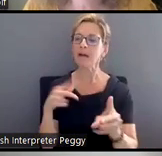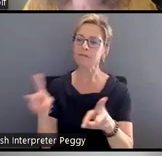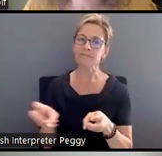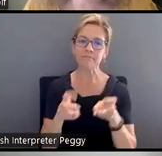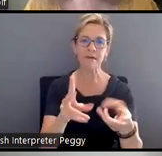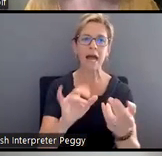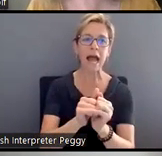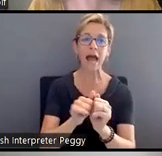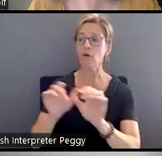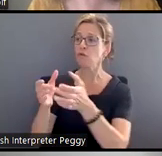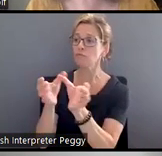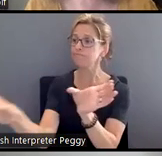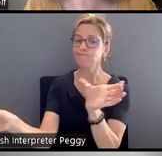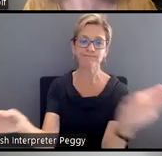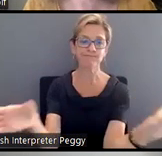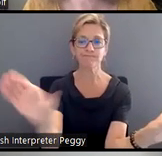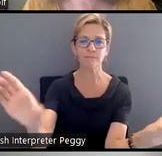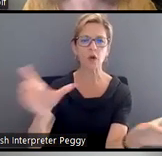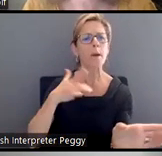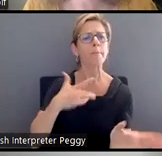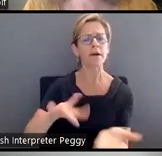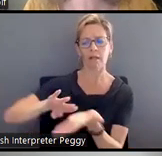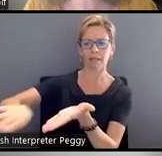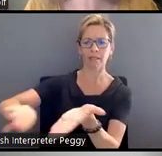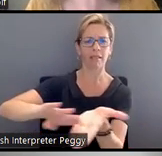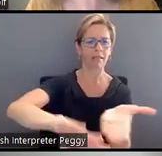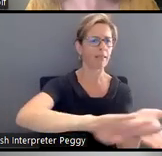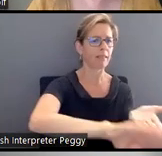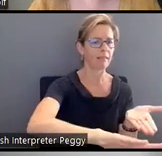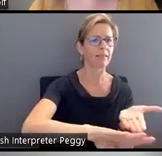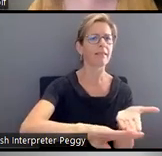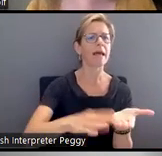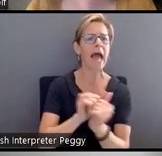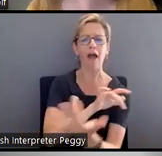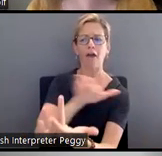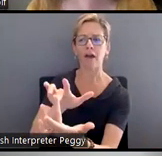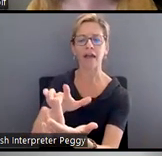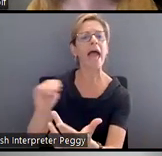reach and let us know what your target underrepresented group was, please.